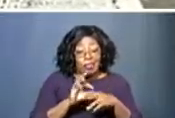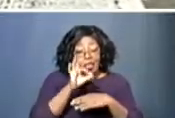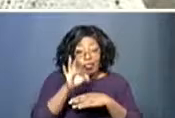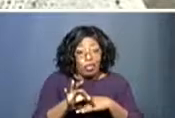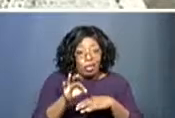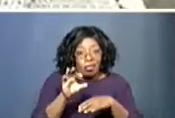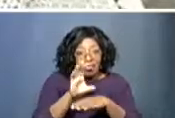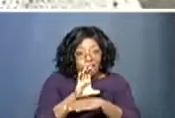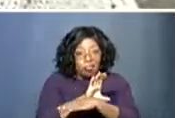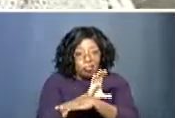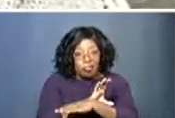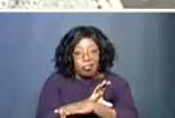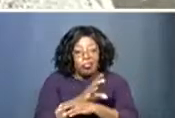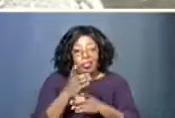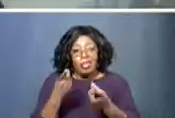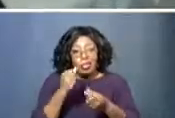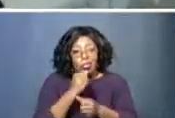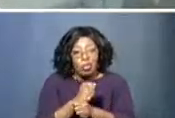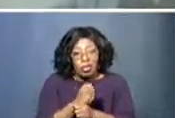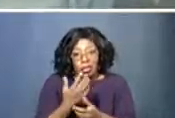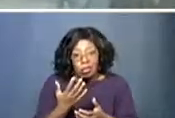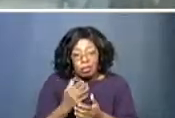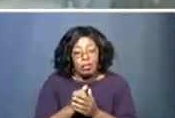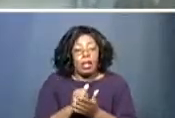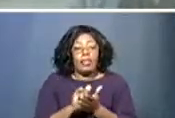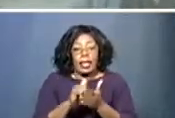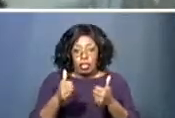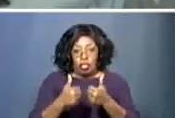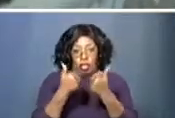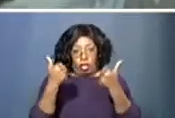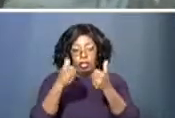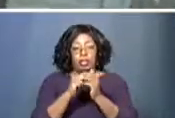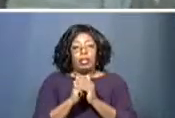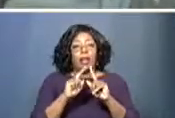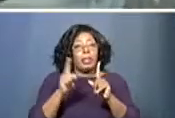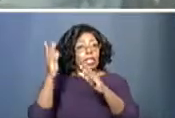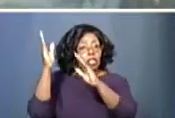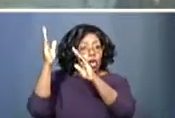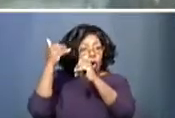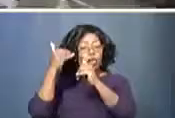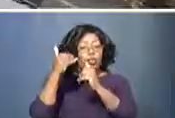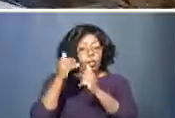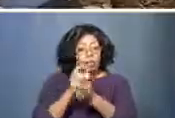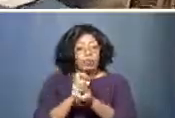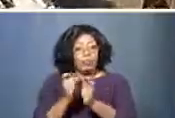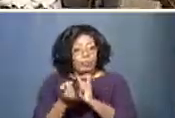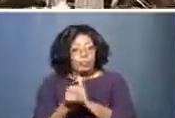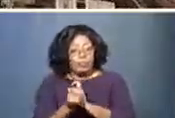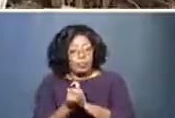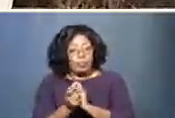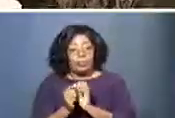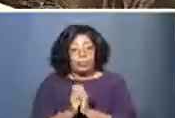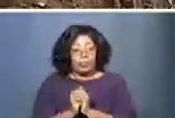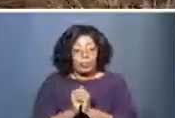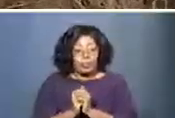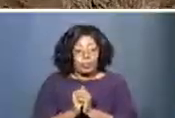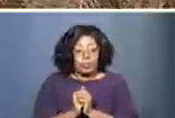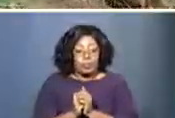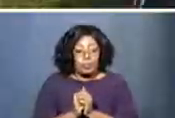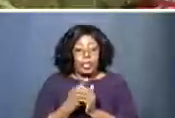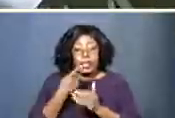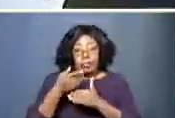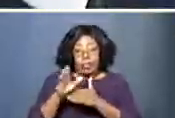work. That is very challenging. Strawn is hopeful of a turnaround and a positive outcome, similar to circumstances